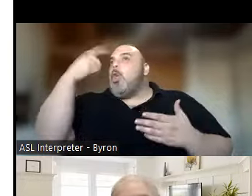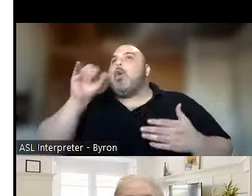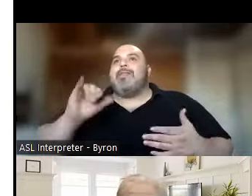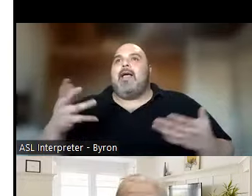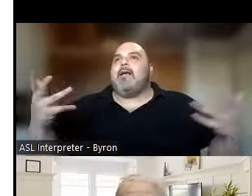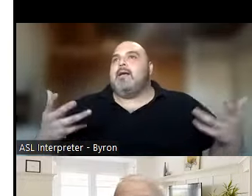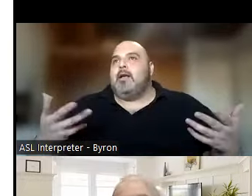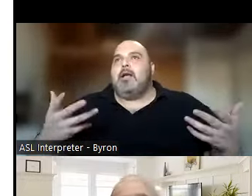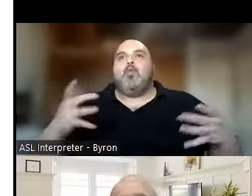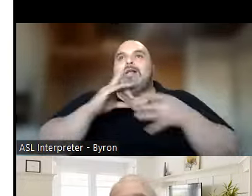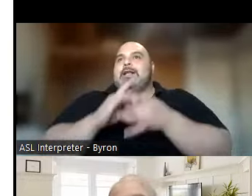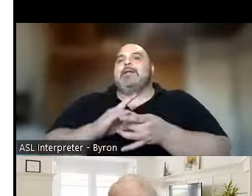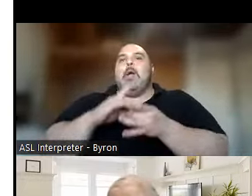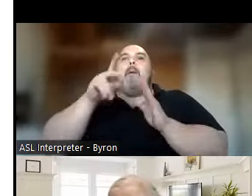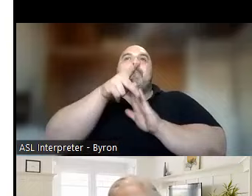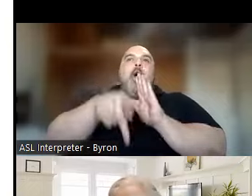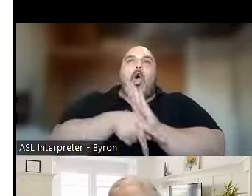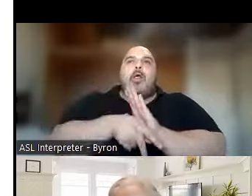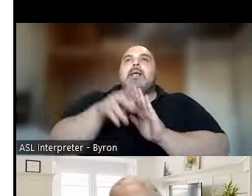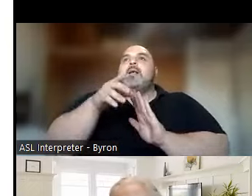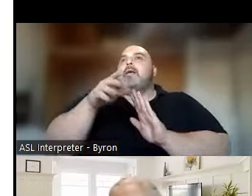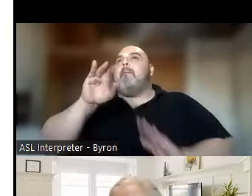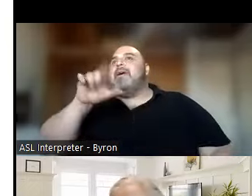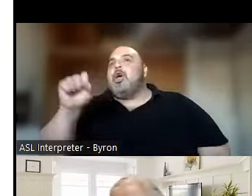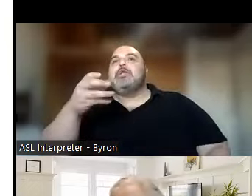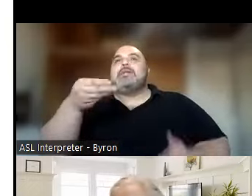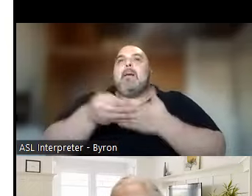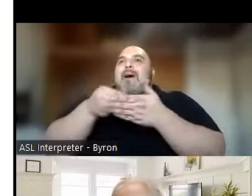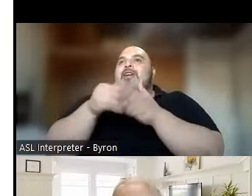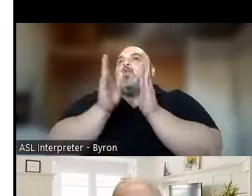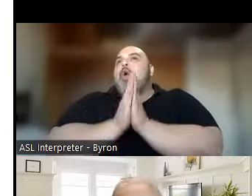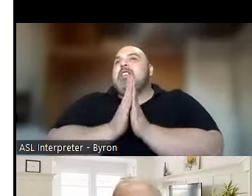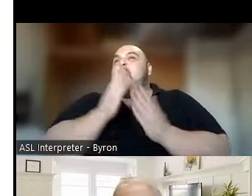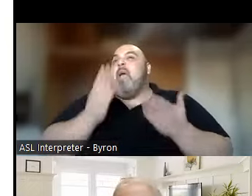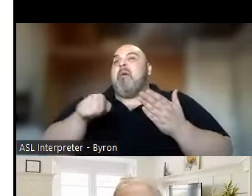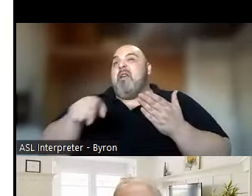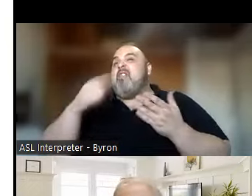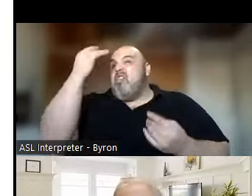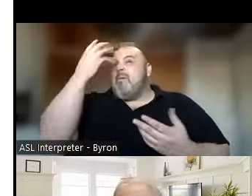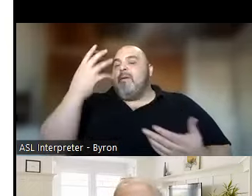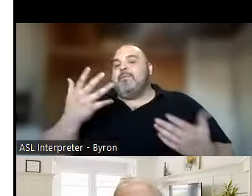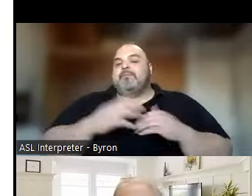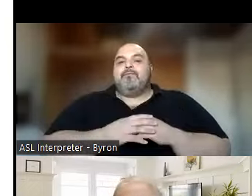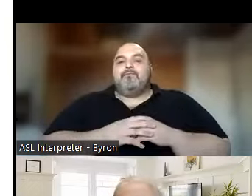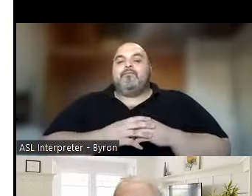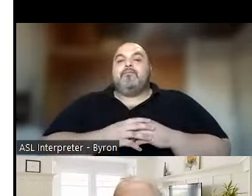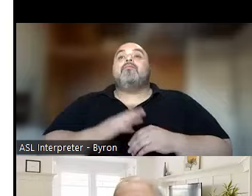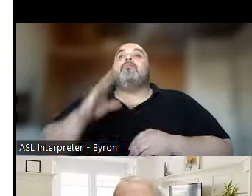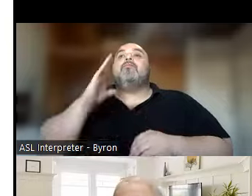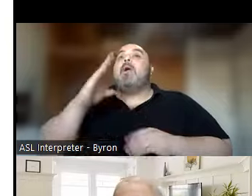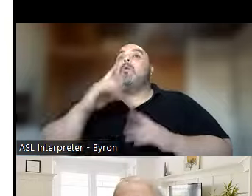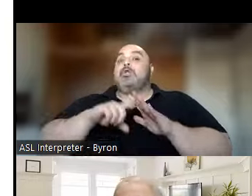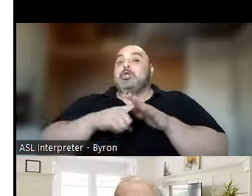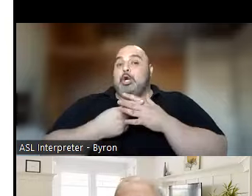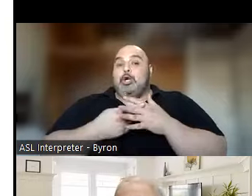far as policy bills and budget requests. So maybe that's something to think about. But I will start with